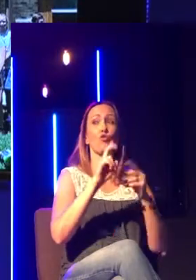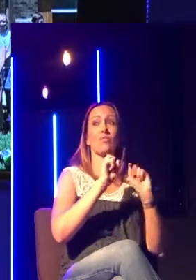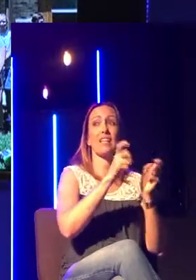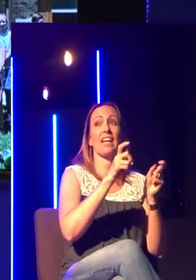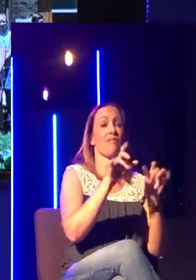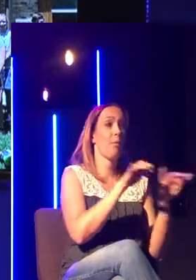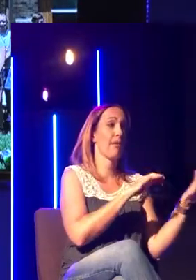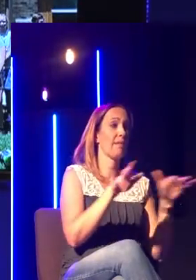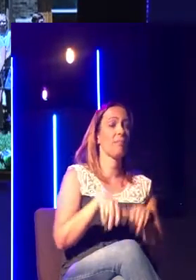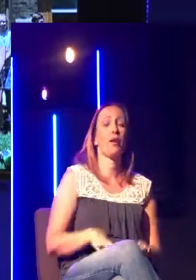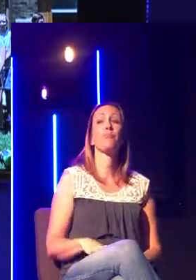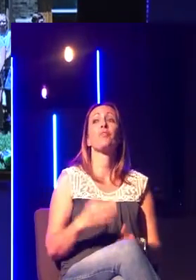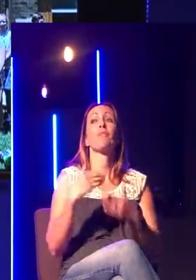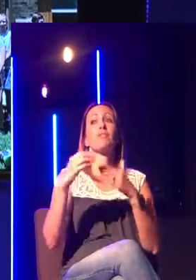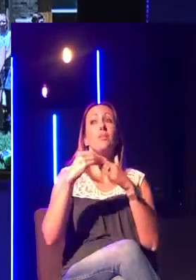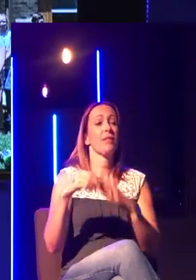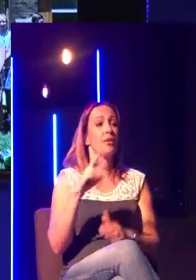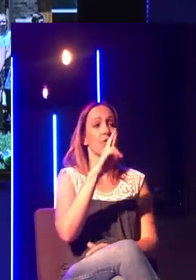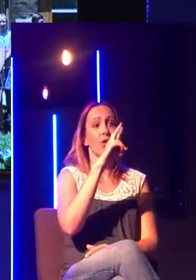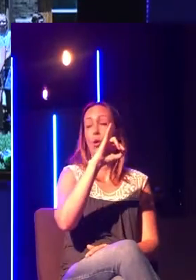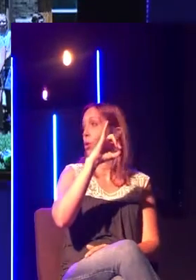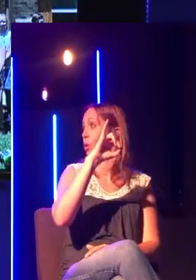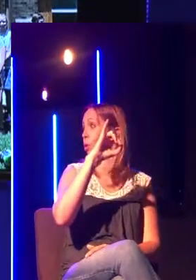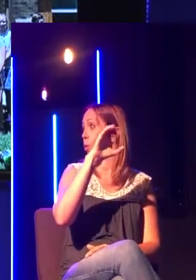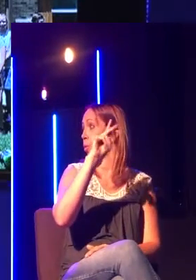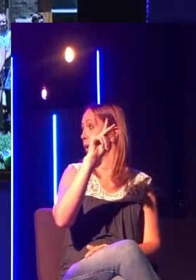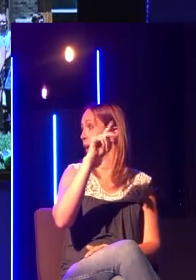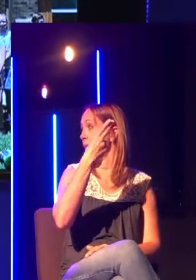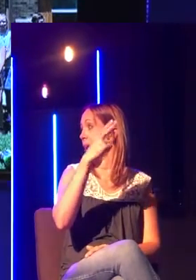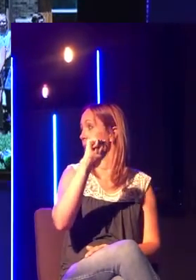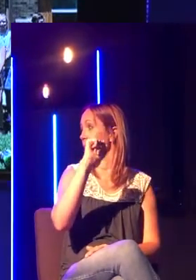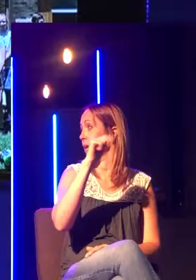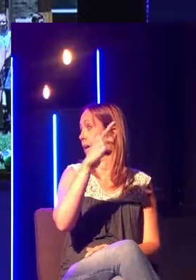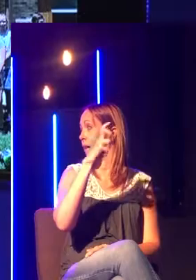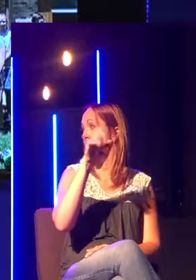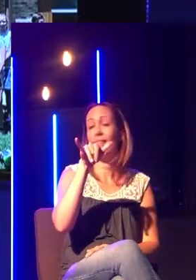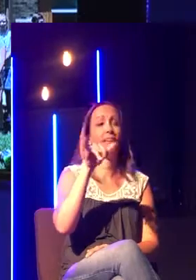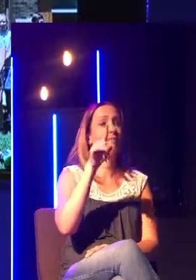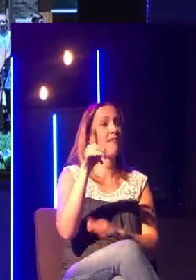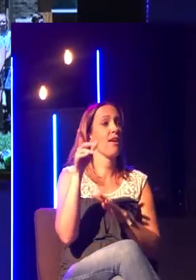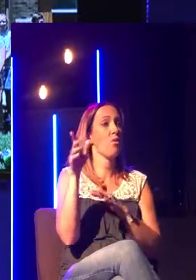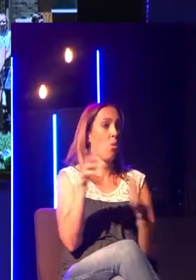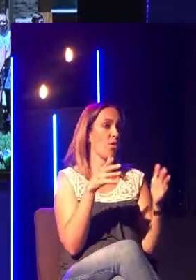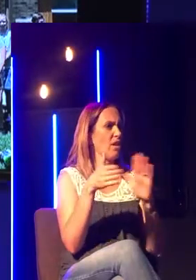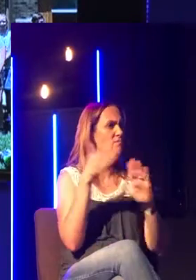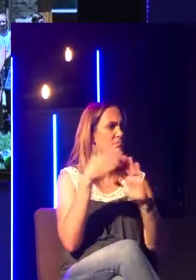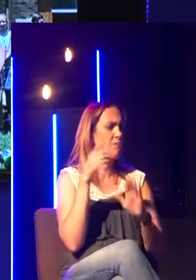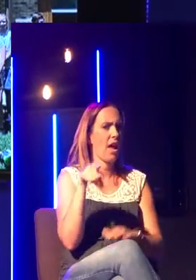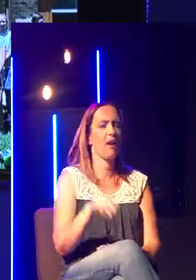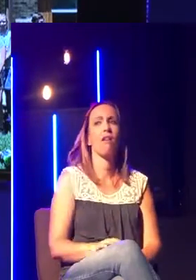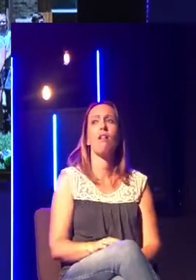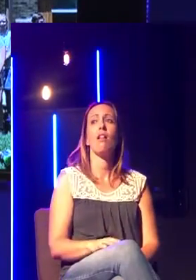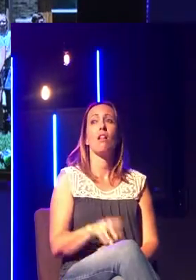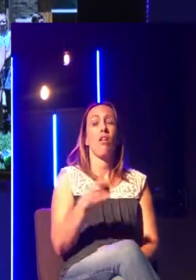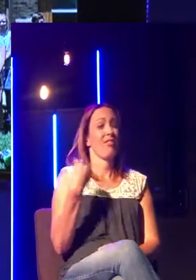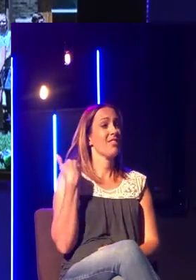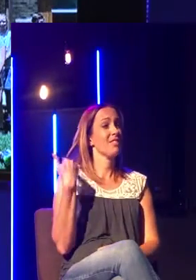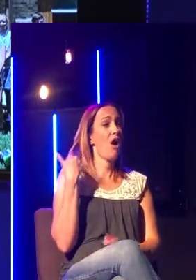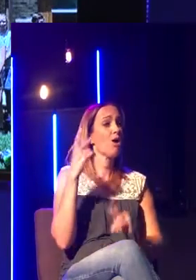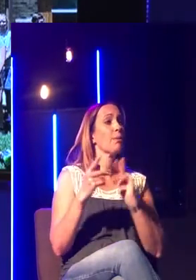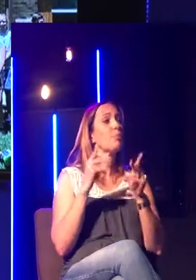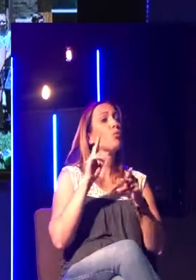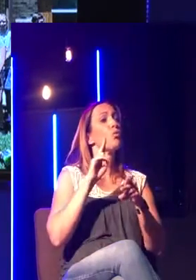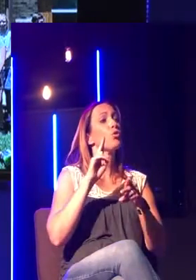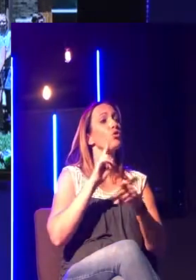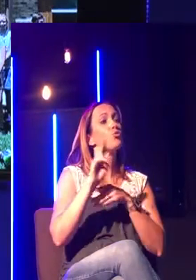Some of our leaders, Rick and Haley, you guys are amazing, who organized the thing. They were using their gifts. All of these young people, all of these leaders were using